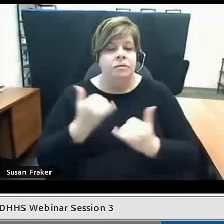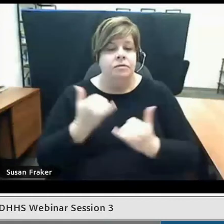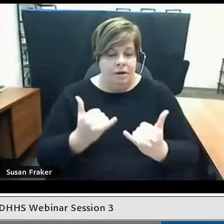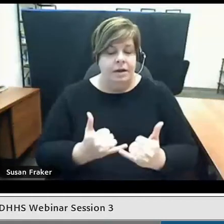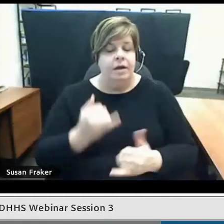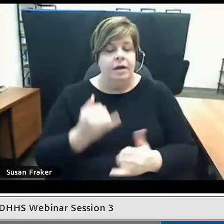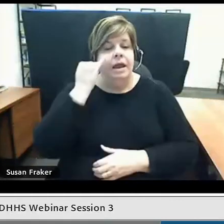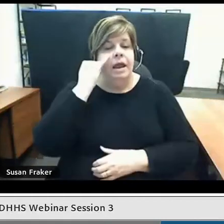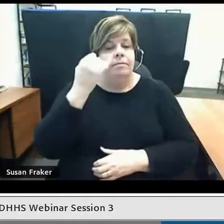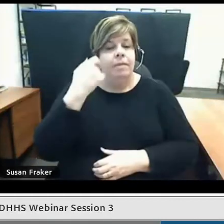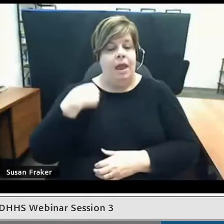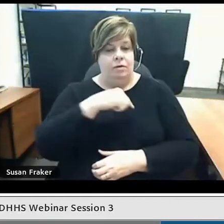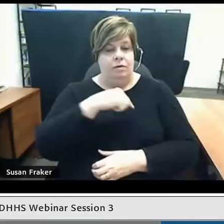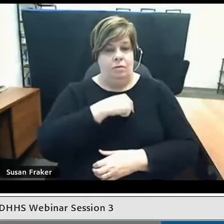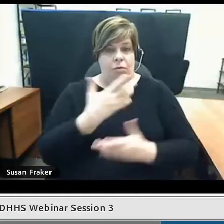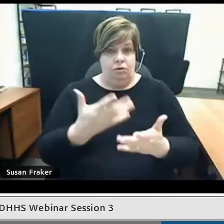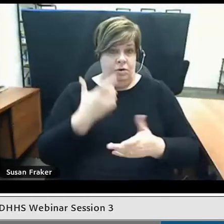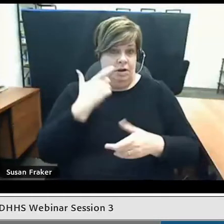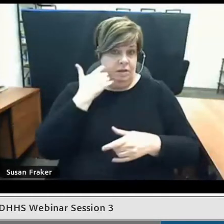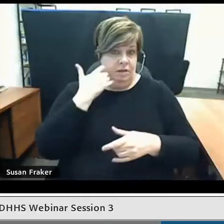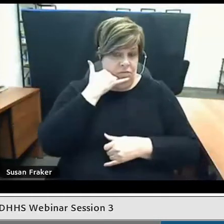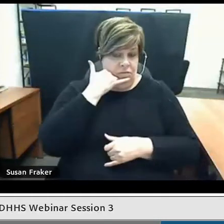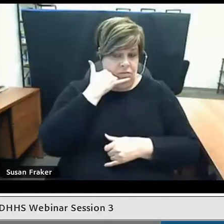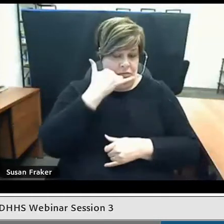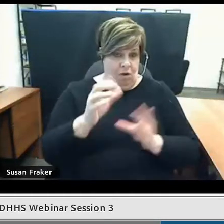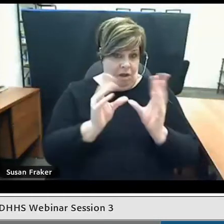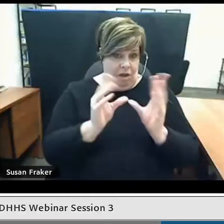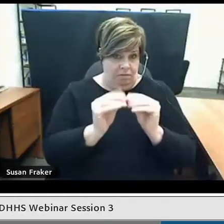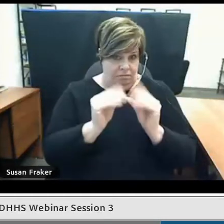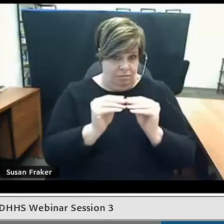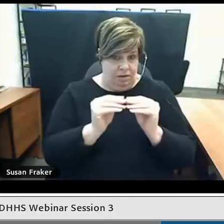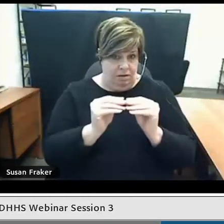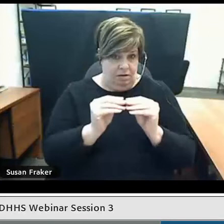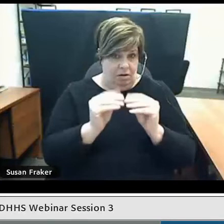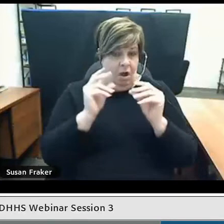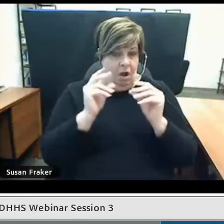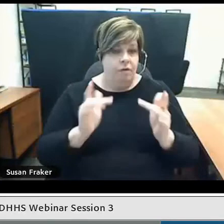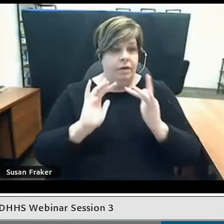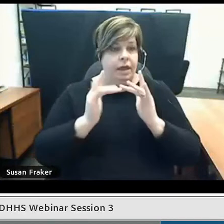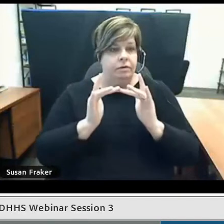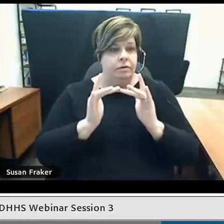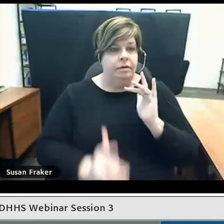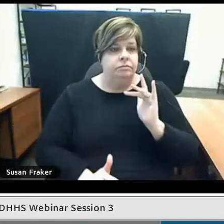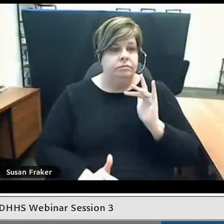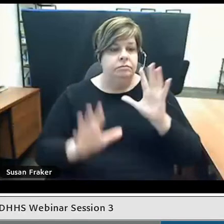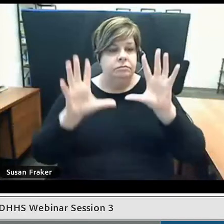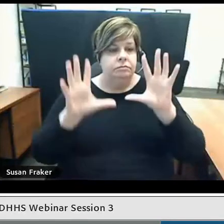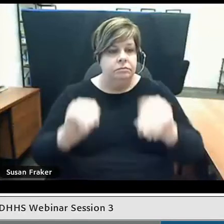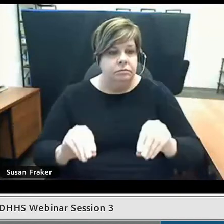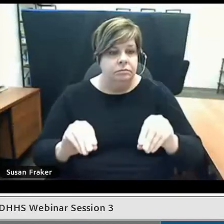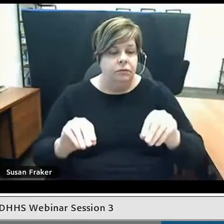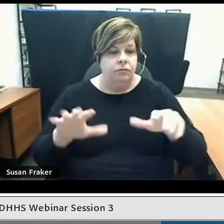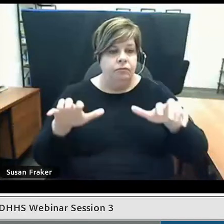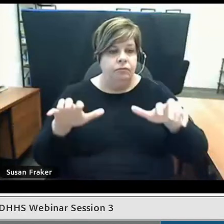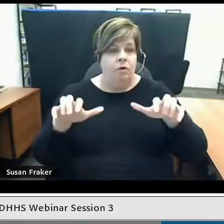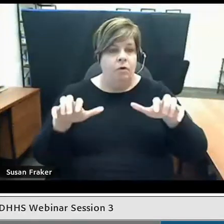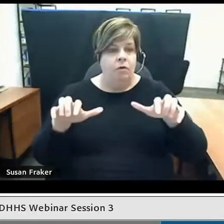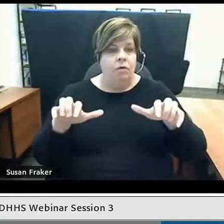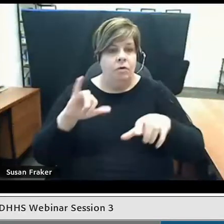imagine that we're doing this call, and all of a sudden, the internet goes off and it freezes. Jesse would